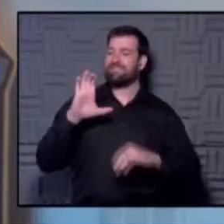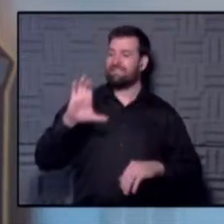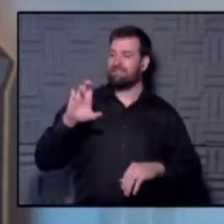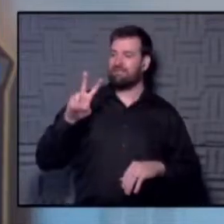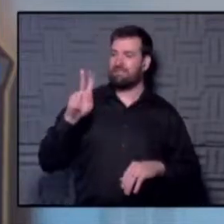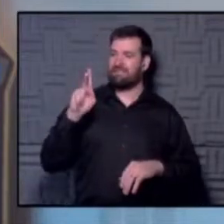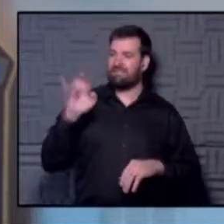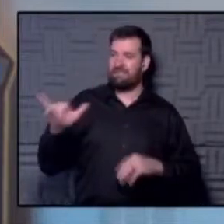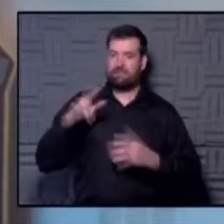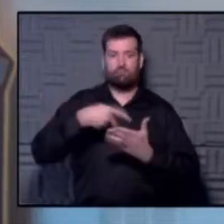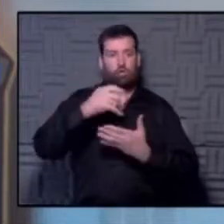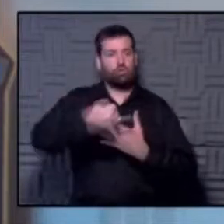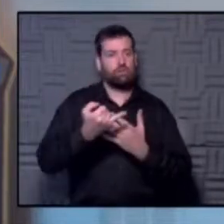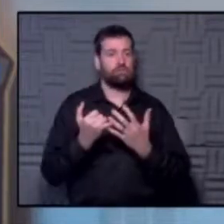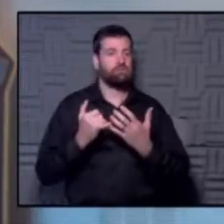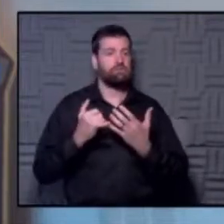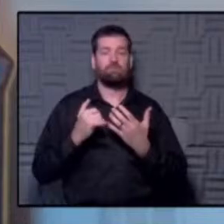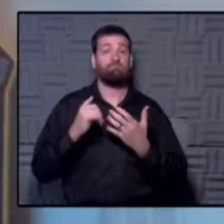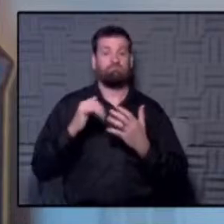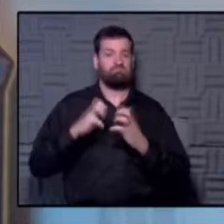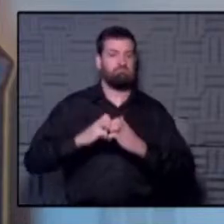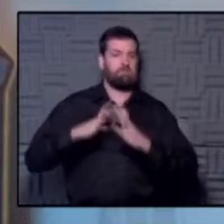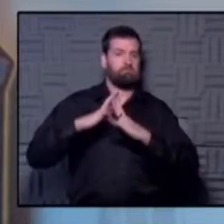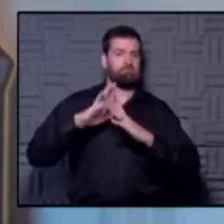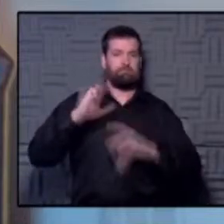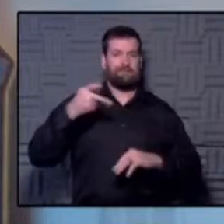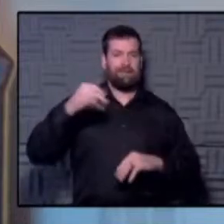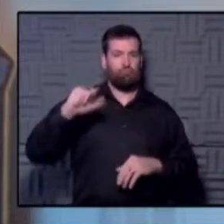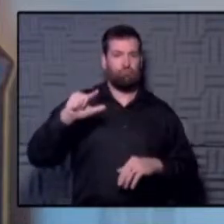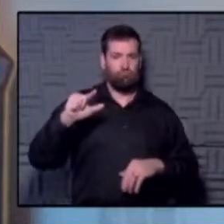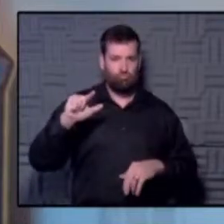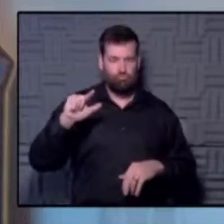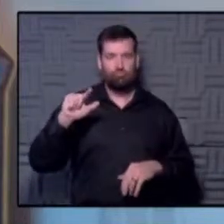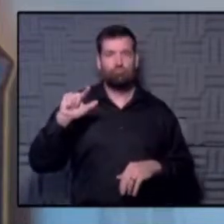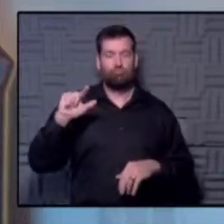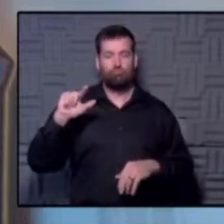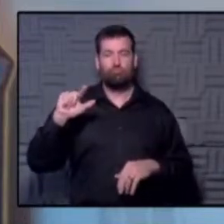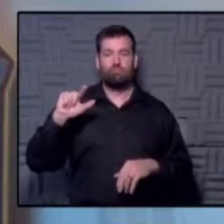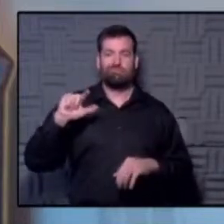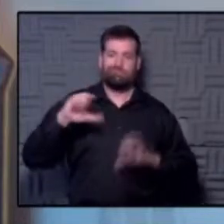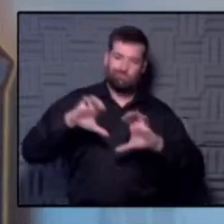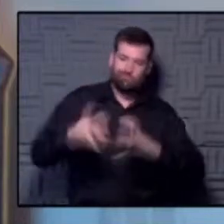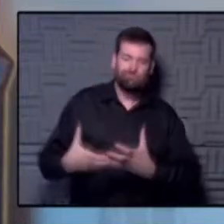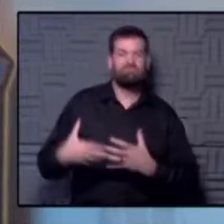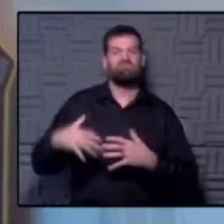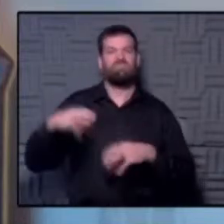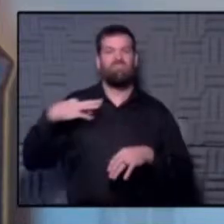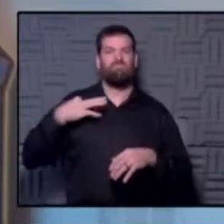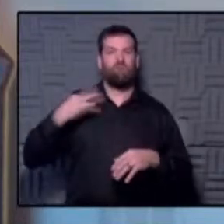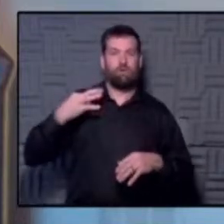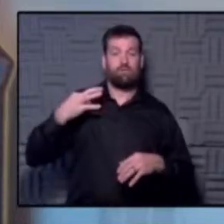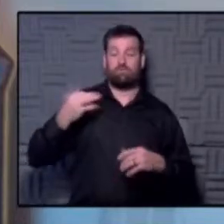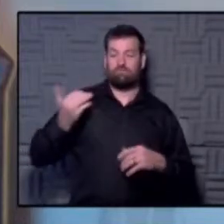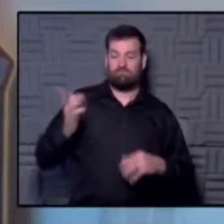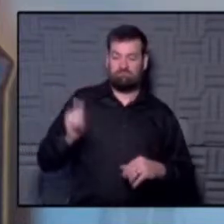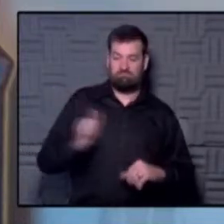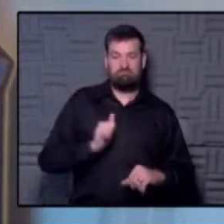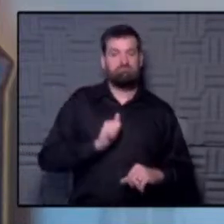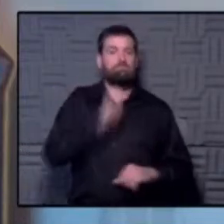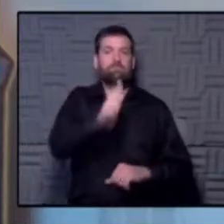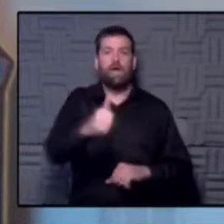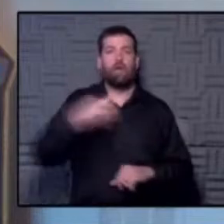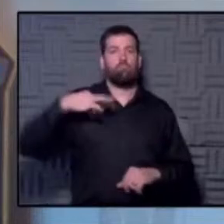Project was formed in April, and we are a group of volunteers, and we're a 501c3